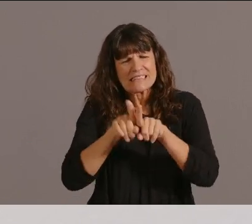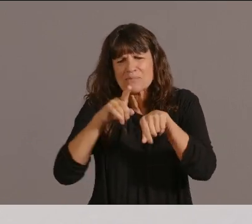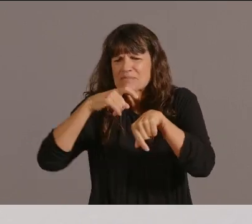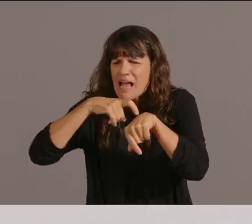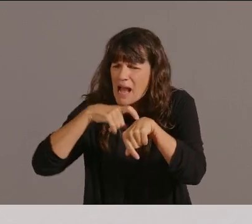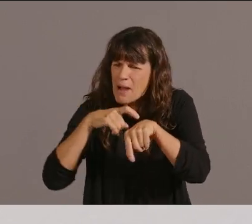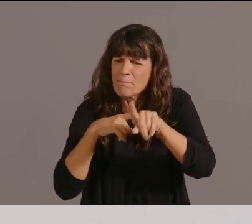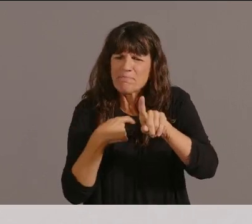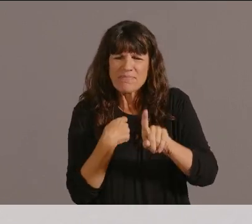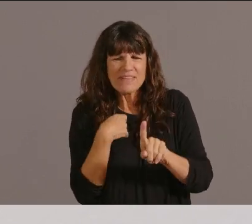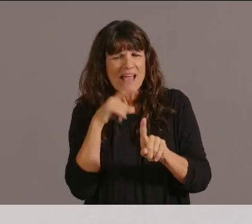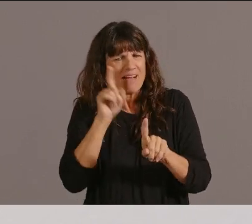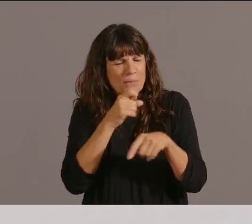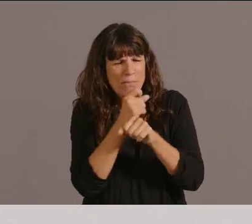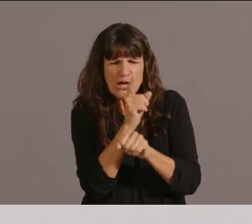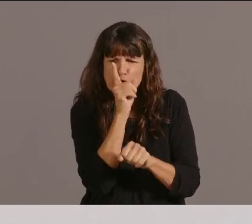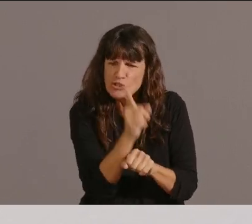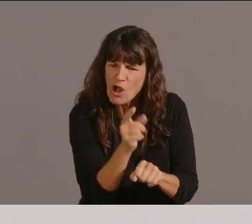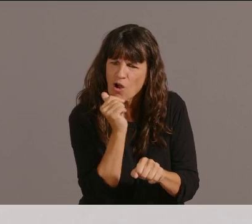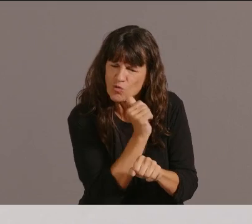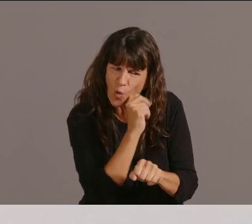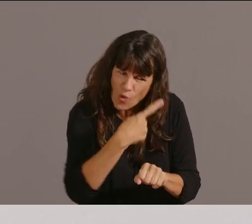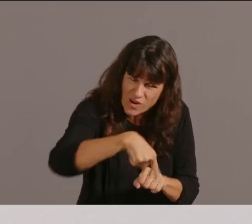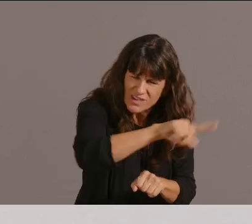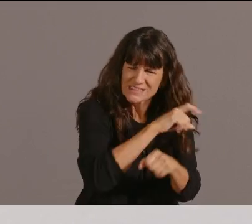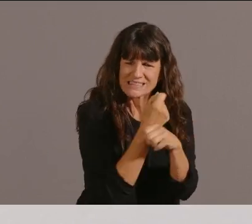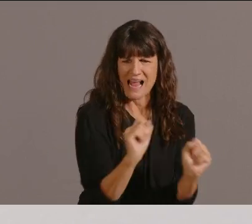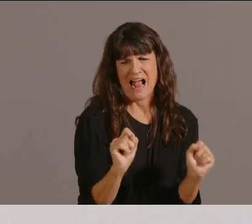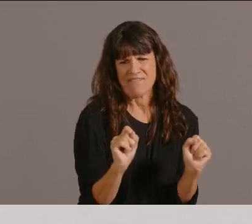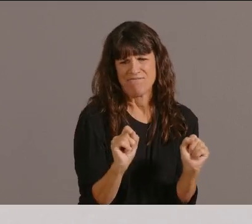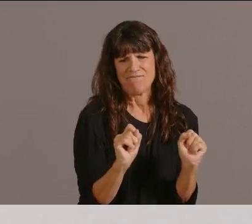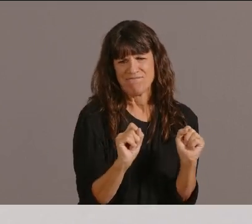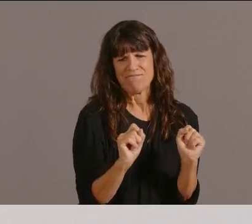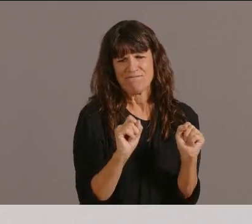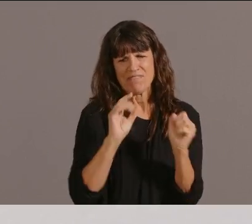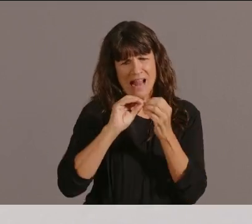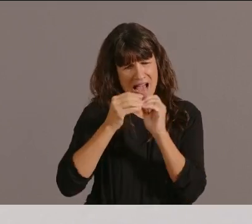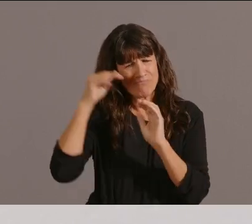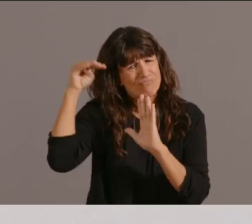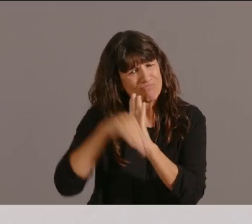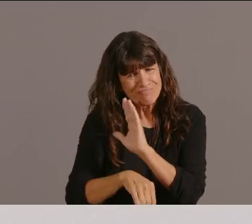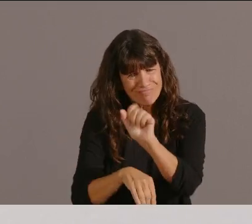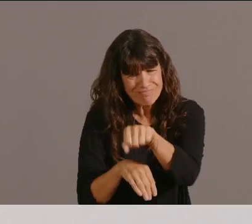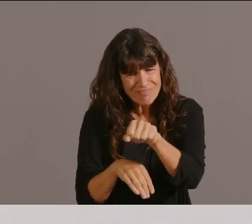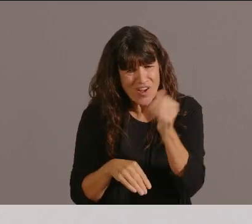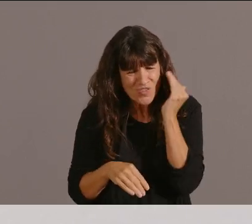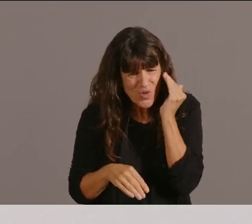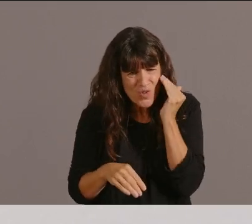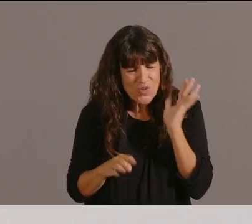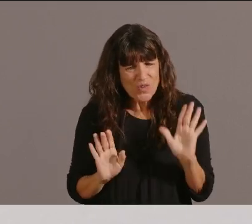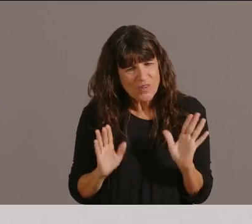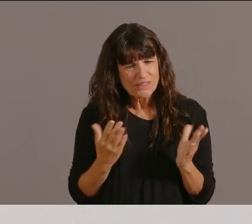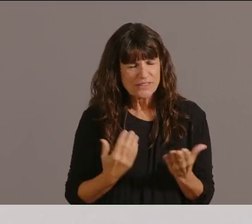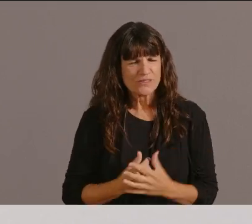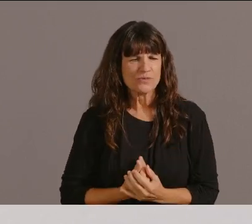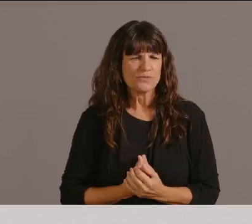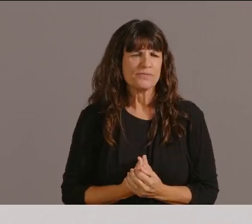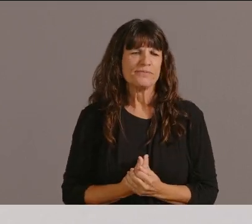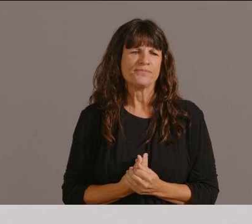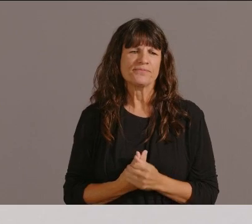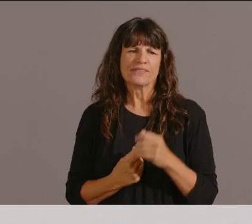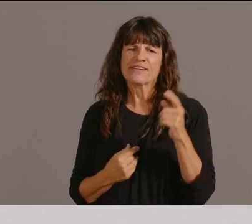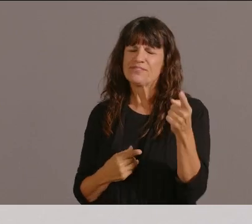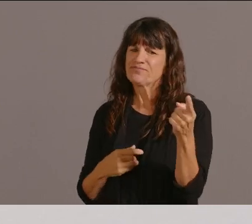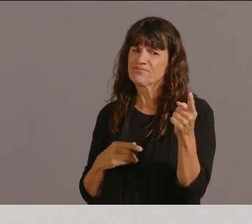keeping Arizonans safe. But our percent positivity definitely is heading in the right direction. Okay, right direction. I know that's the,